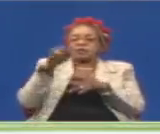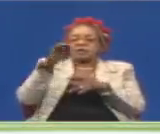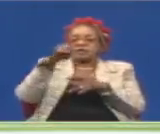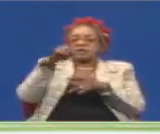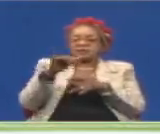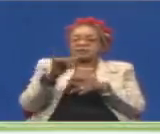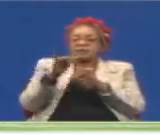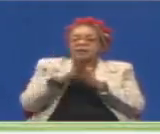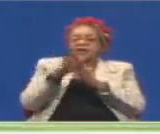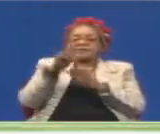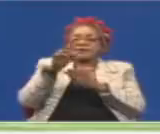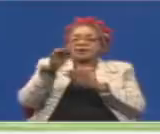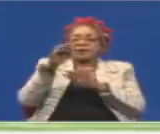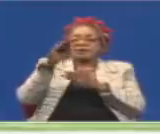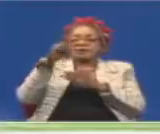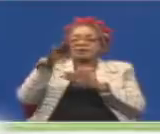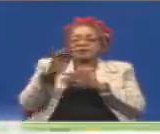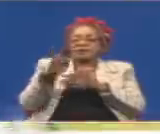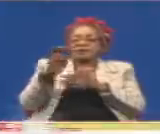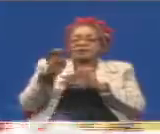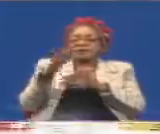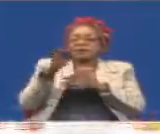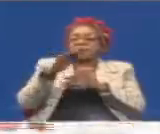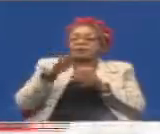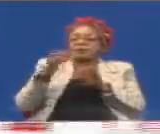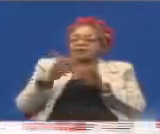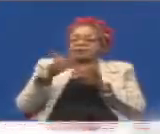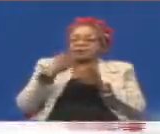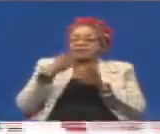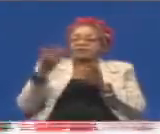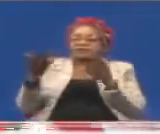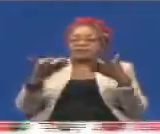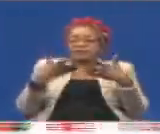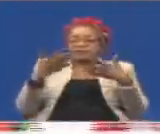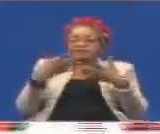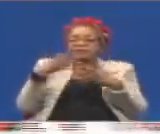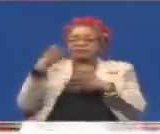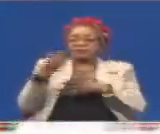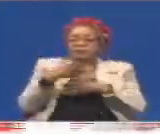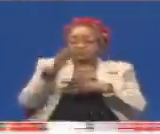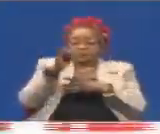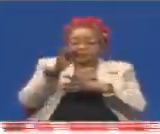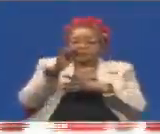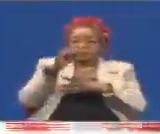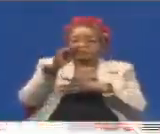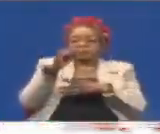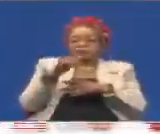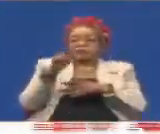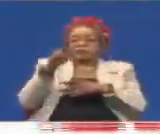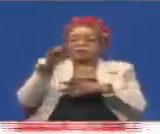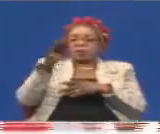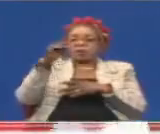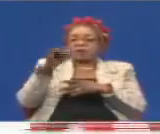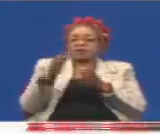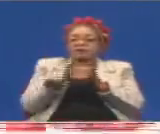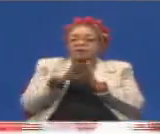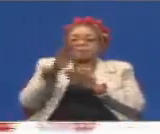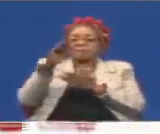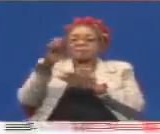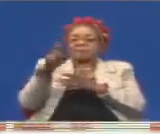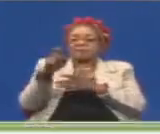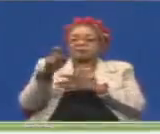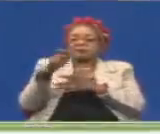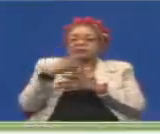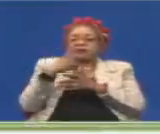and Valentin Hwaka of Gospel Women have received their debut international call-ups. Desma Nyawande and Maximila Robbie have played